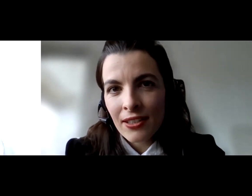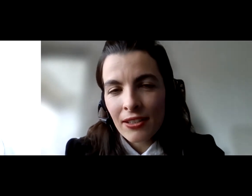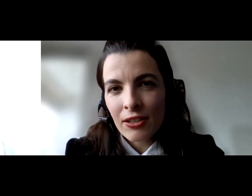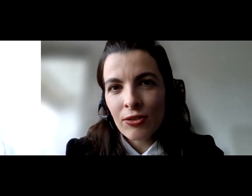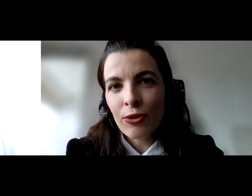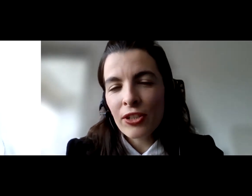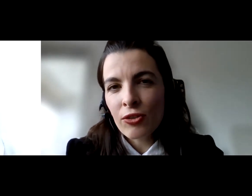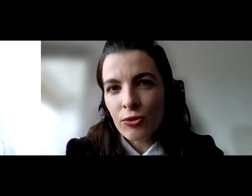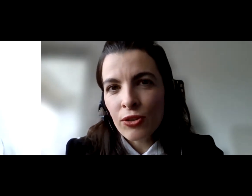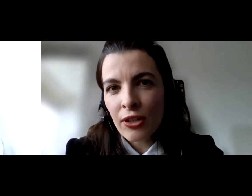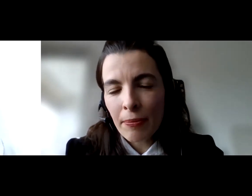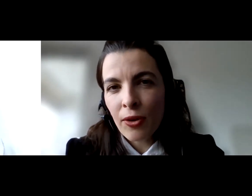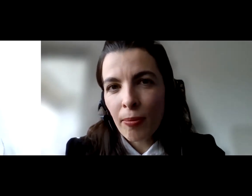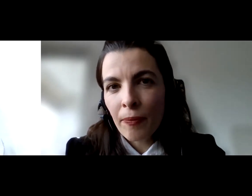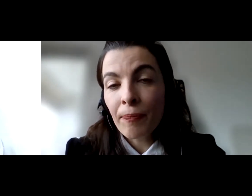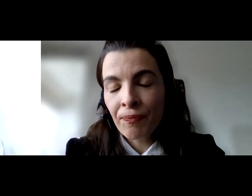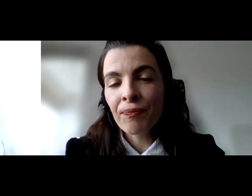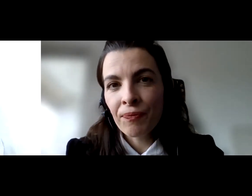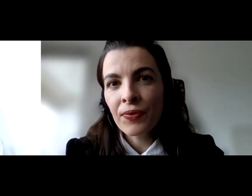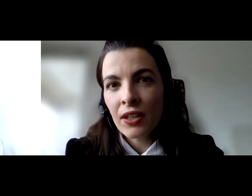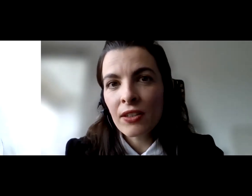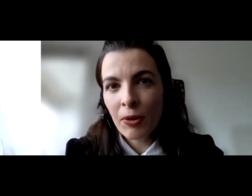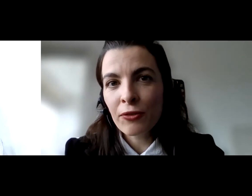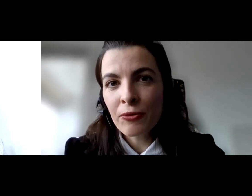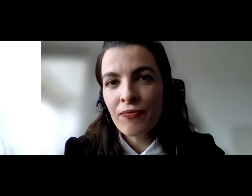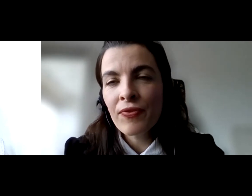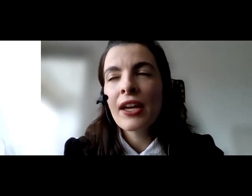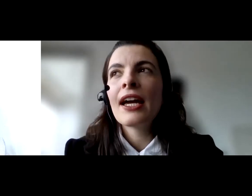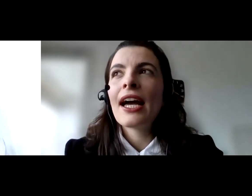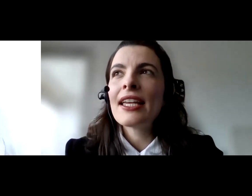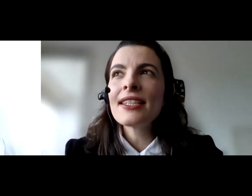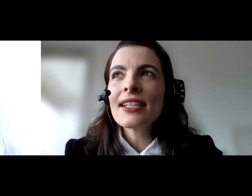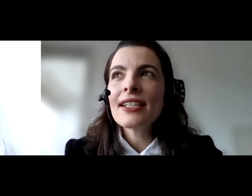right? Or did you use your laptop? Yeah. The smartphone?